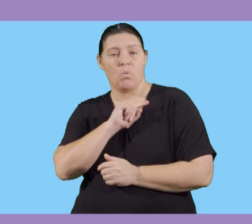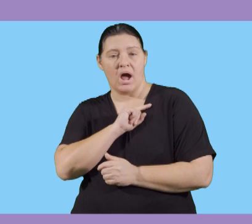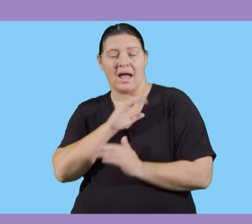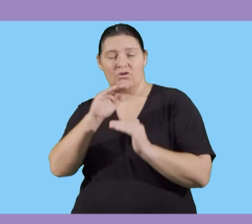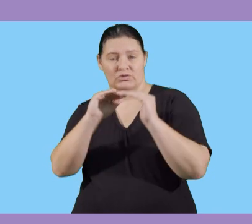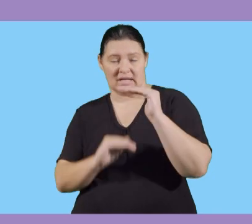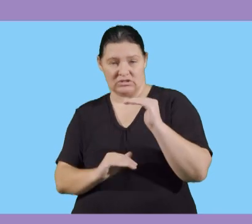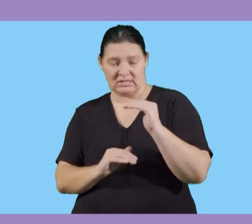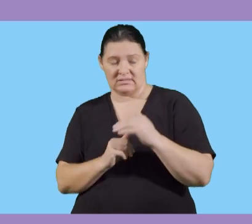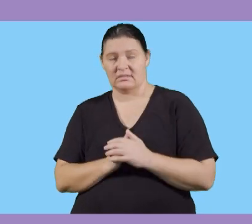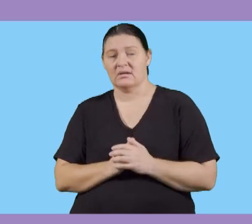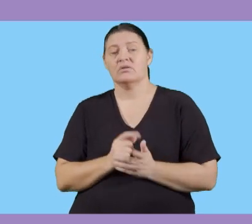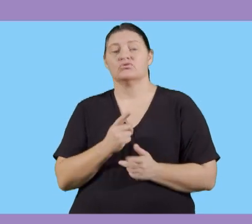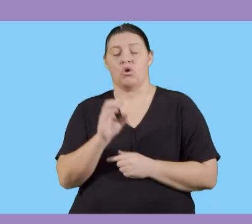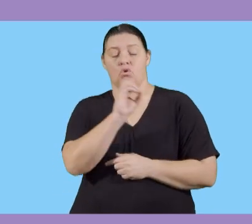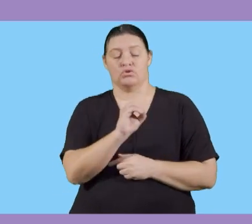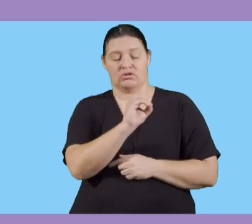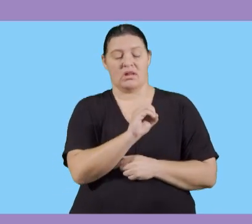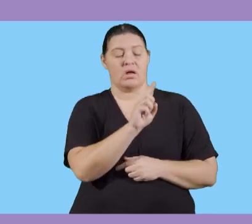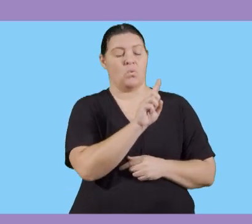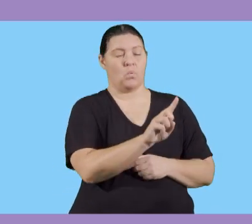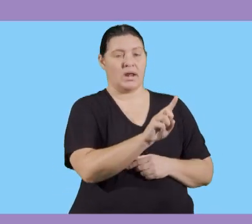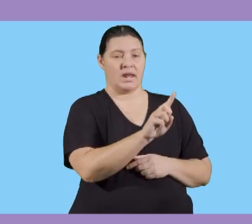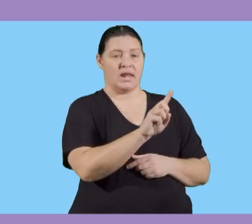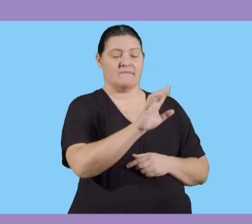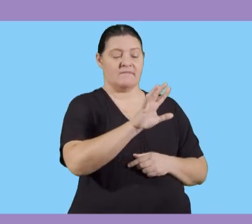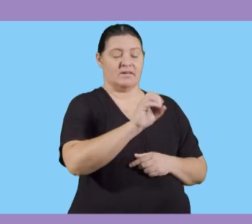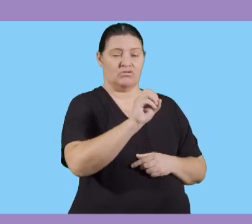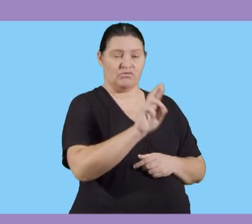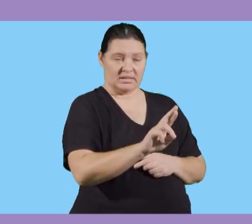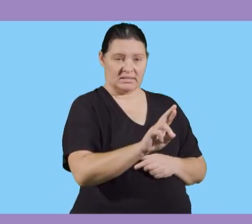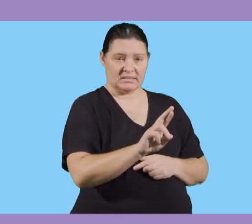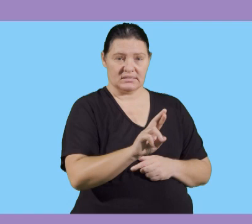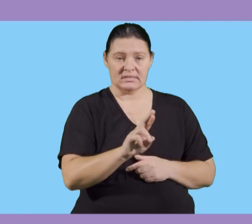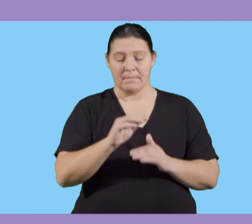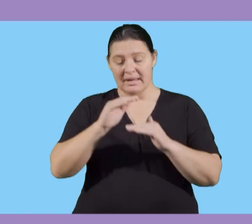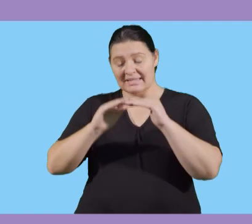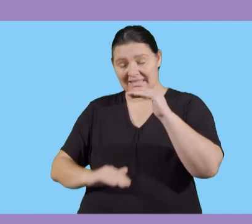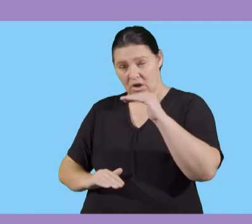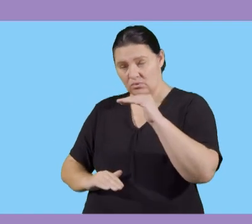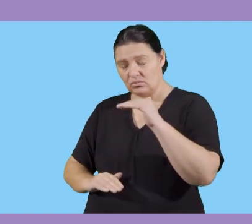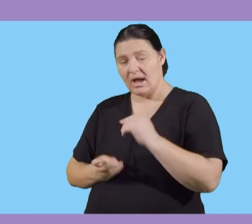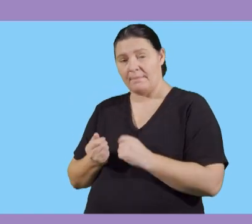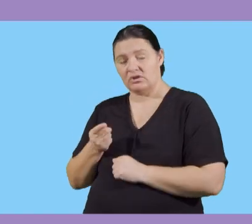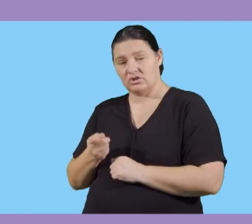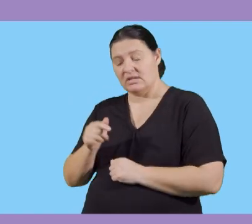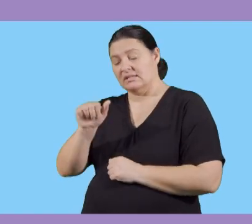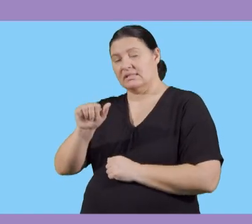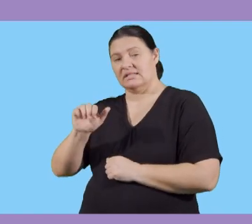a reduction. So the original price was 150 rands and our discount